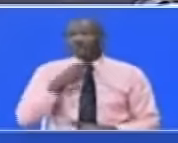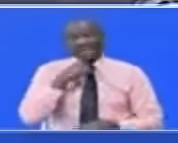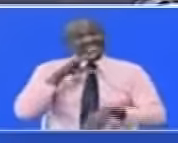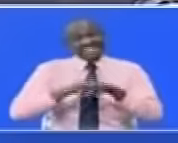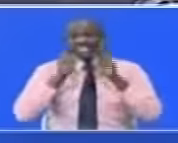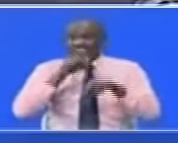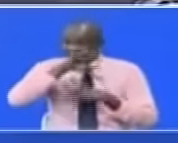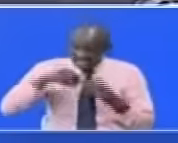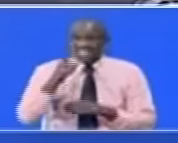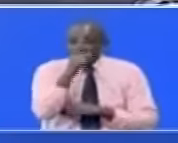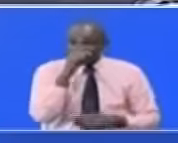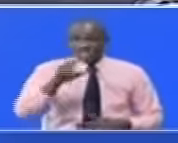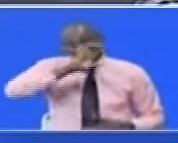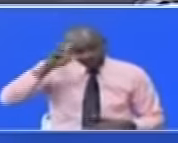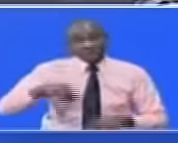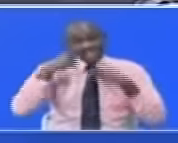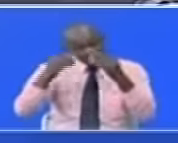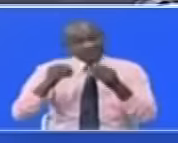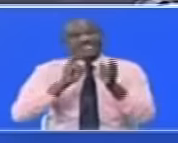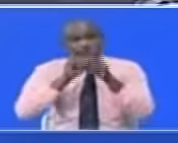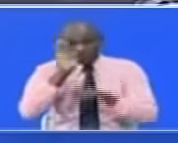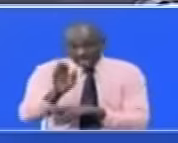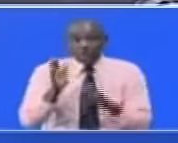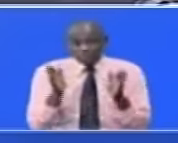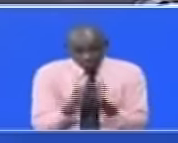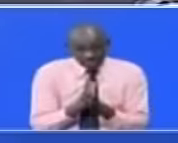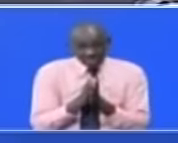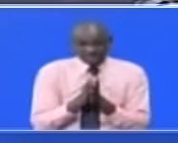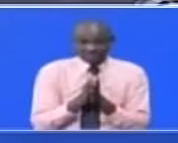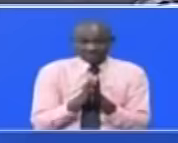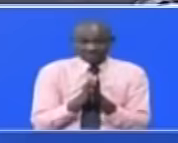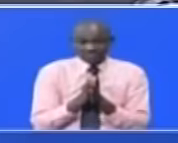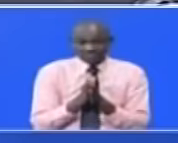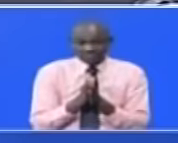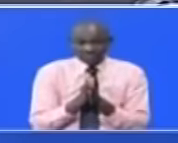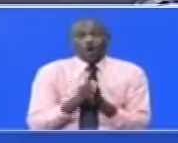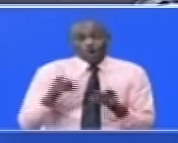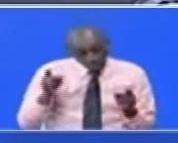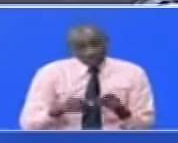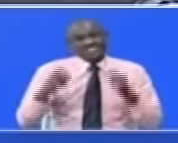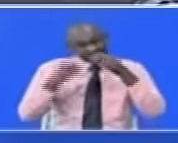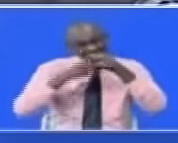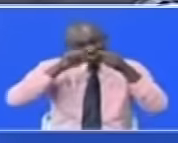and give each county their results, complete with their figures of irregularities. Of the